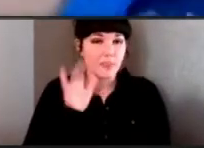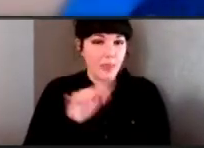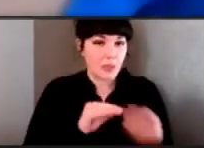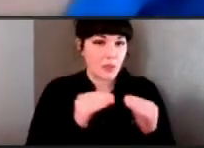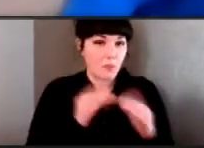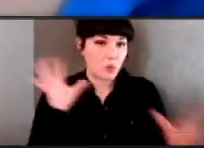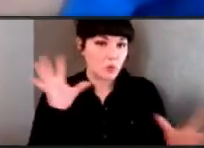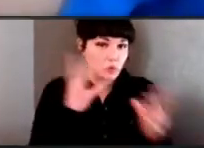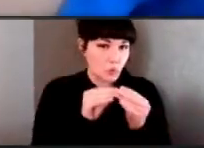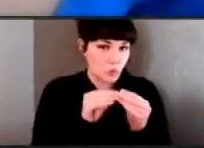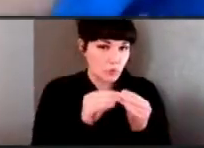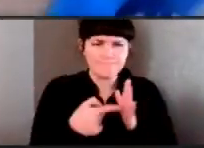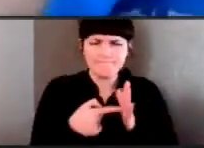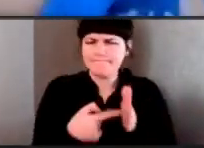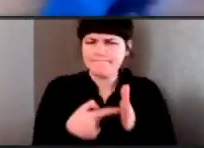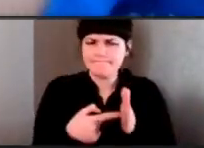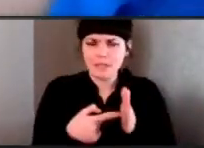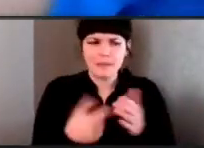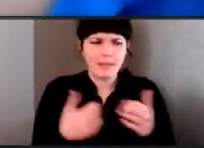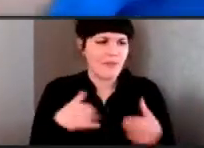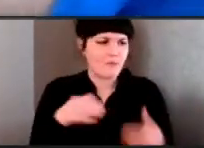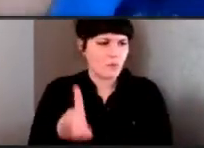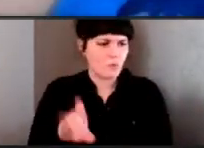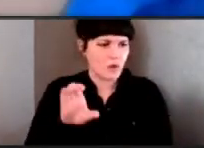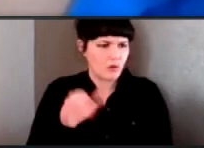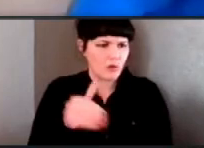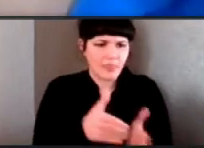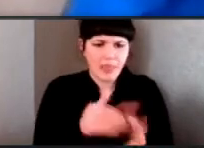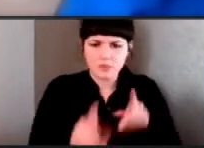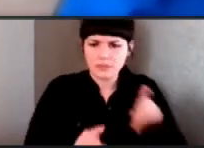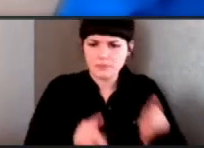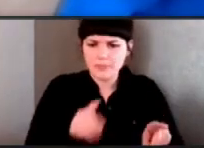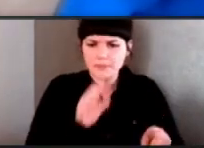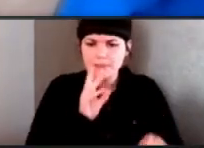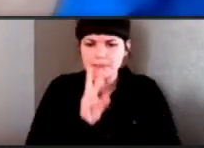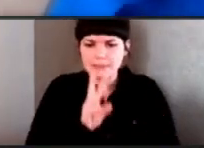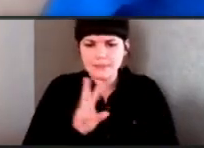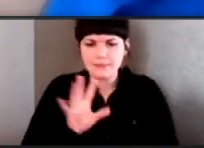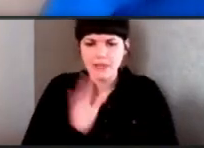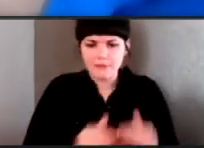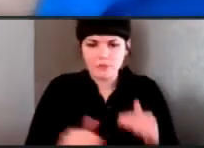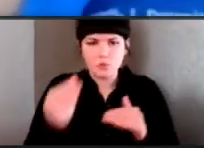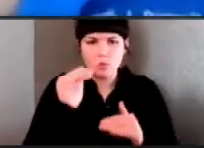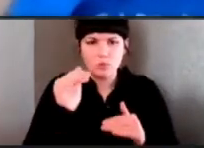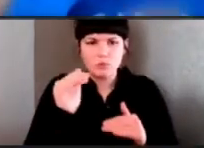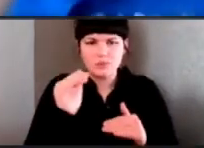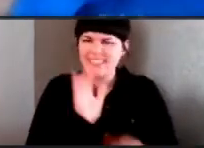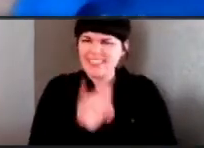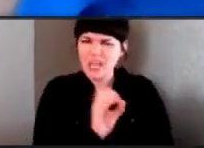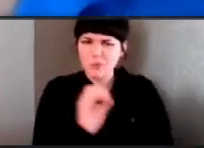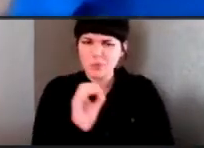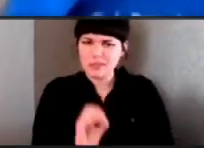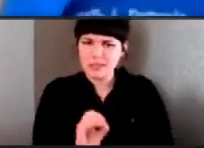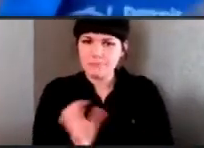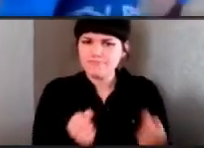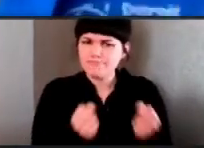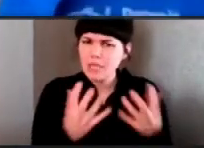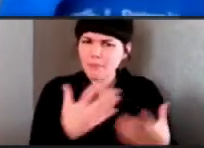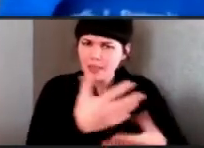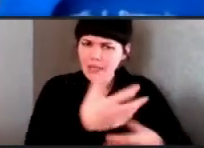there 100,000 people 65 and older, and what percentage of them have actually been vaccinated? So the percentage